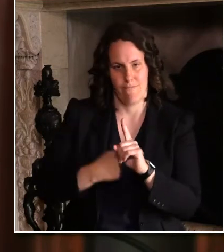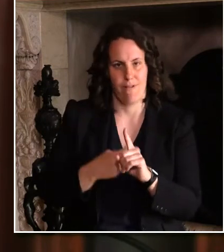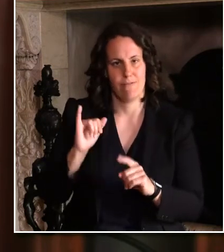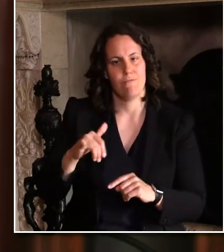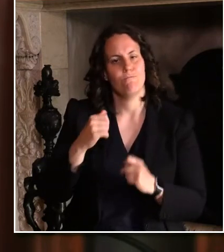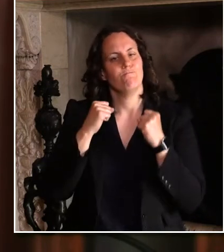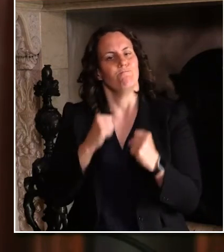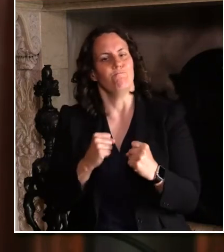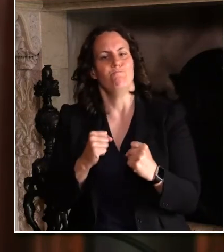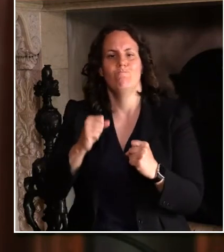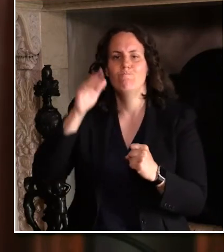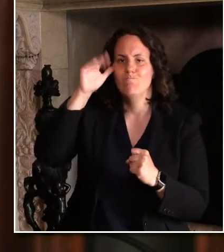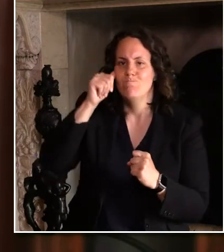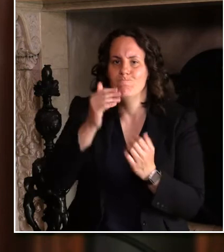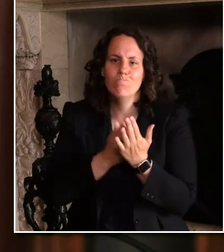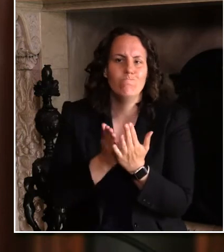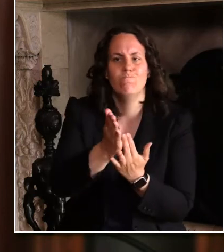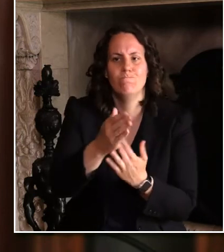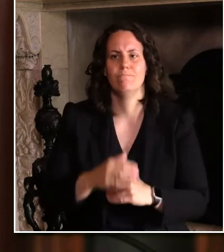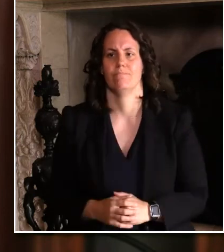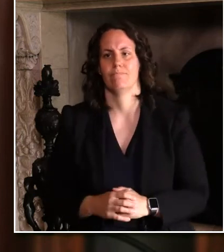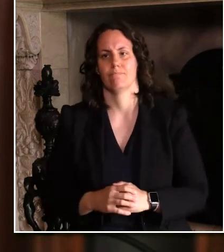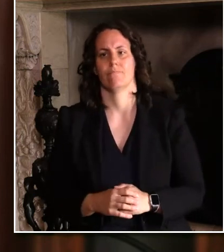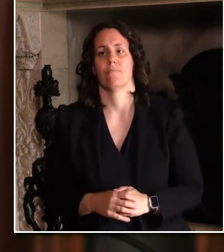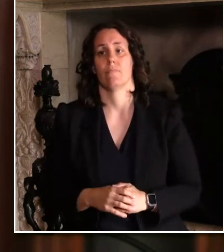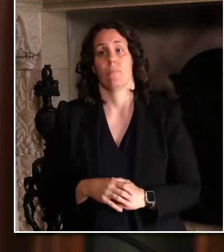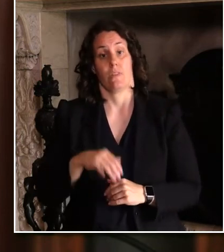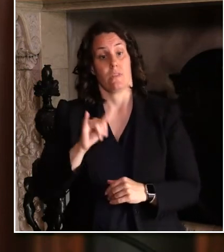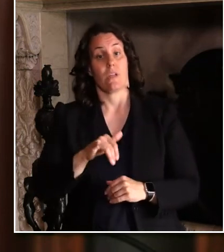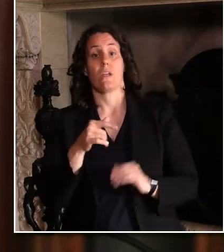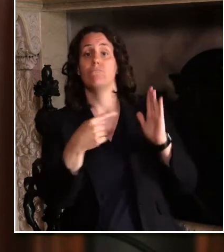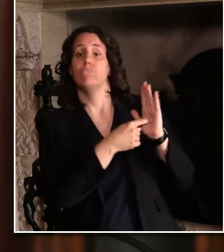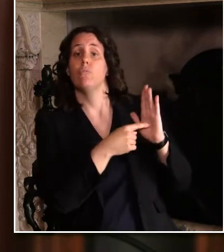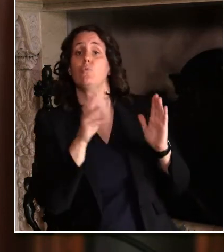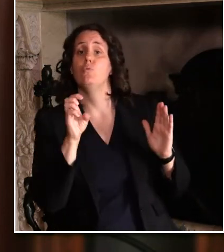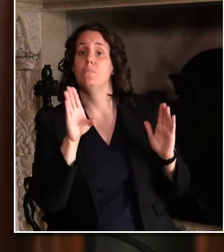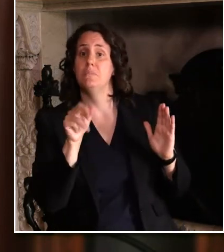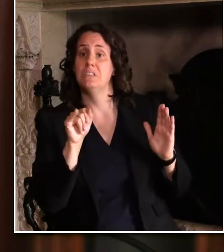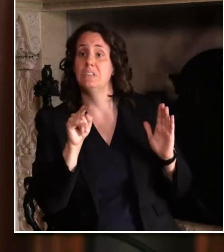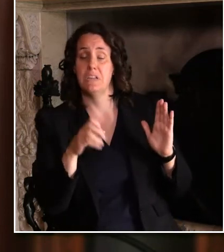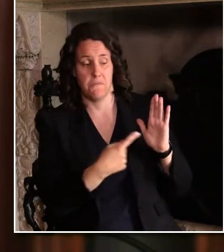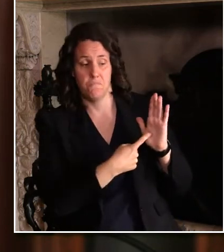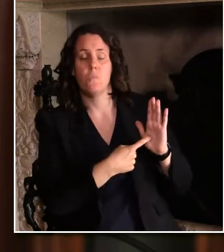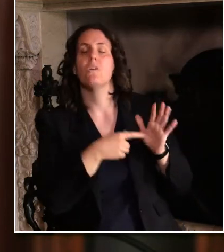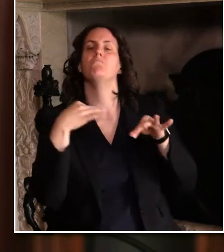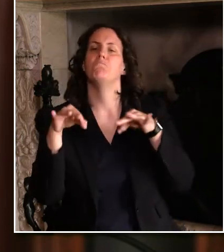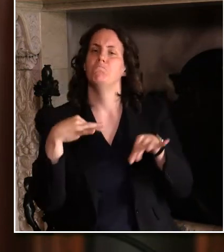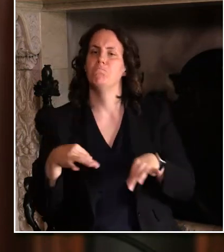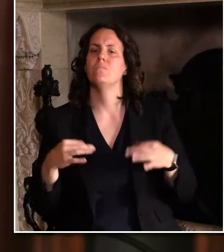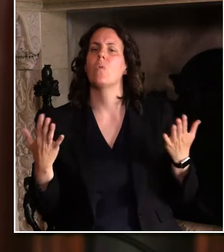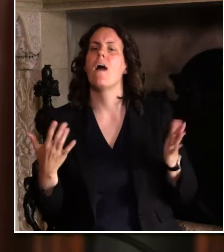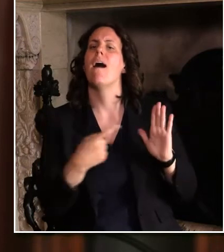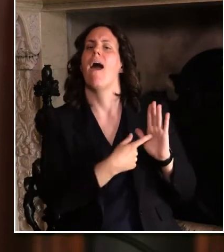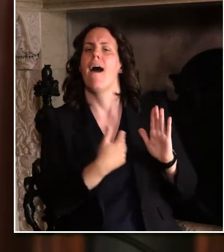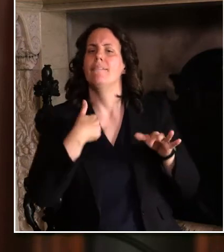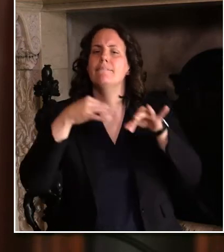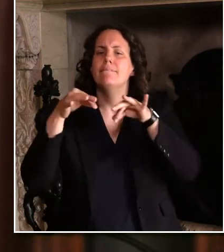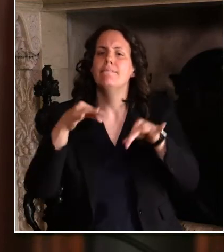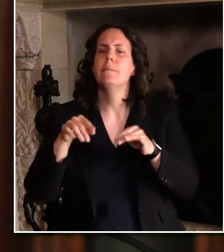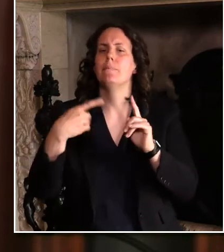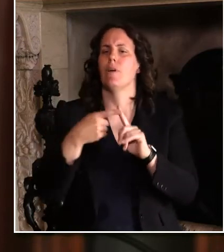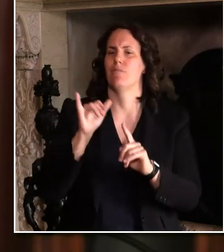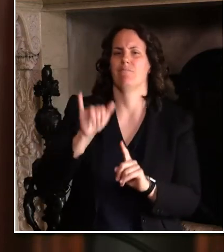resources for reducing stress and dealing with the emotional challenges of this pandemic. We have added content specific to